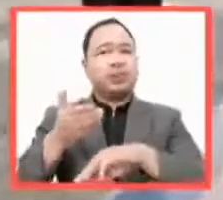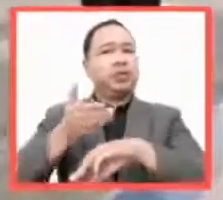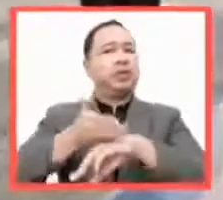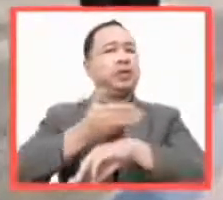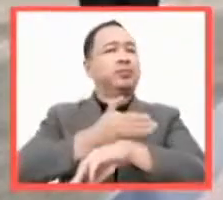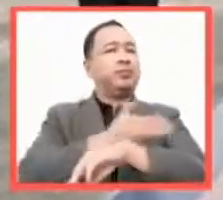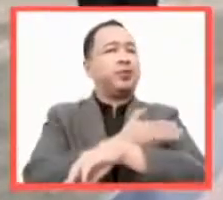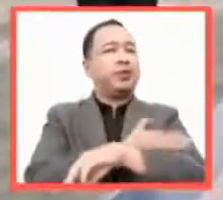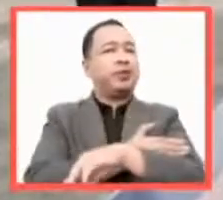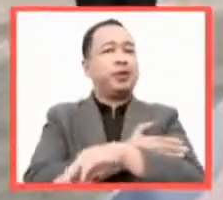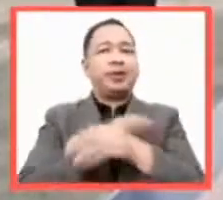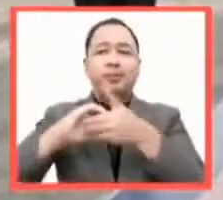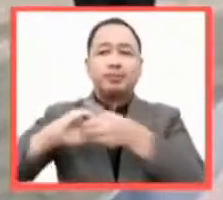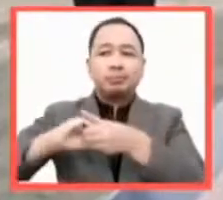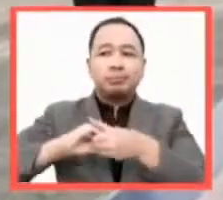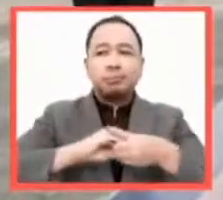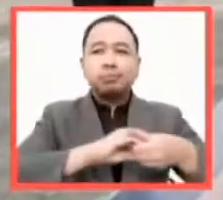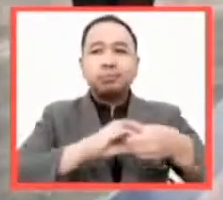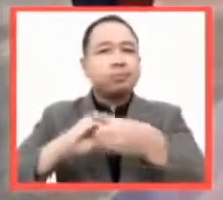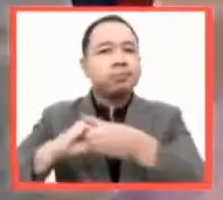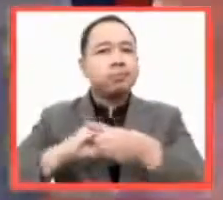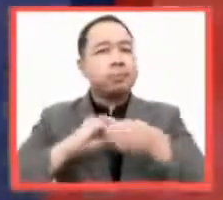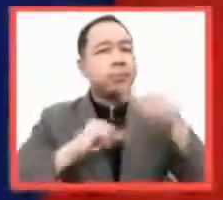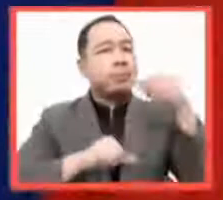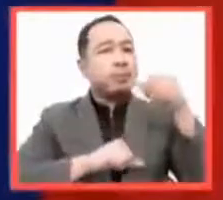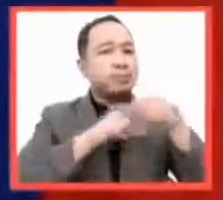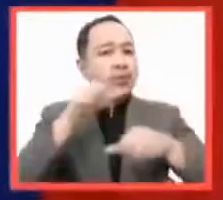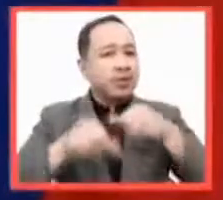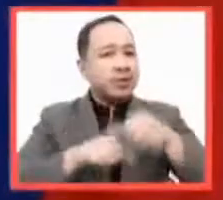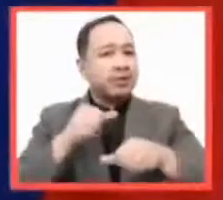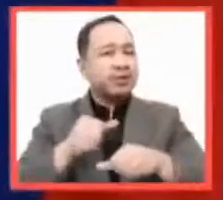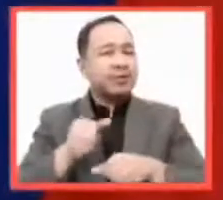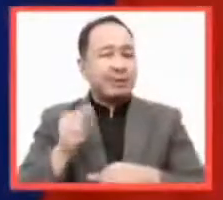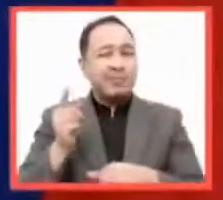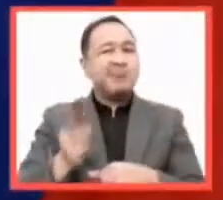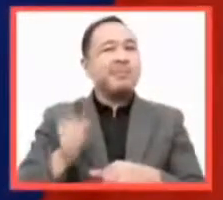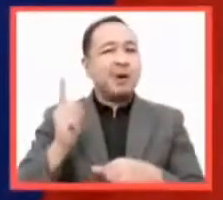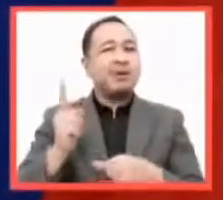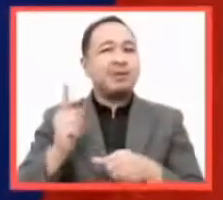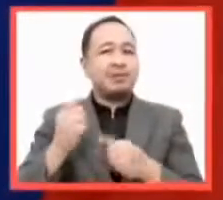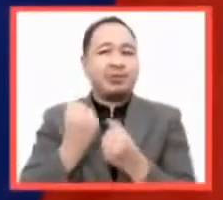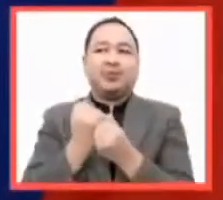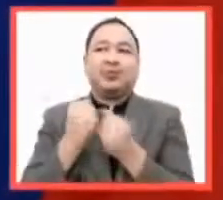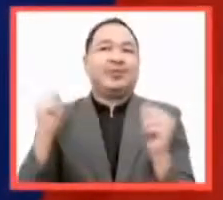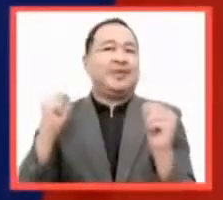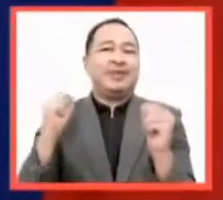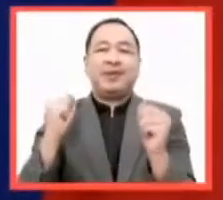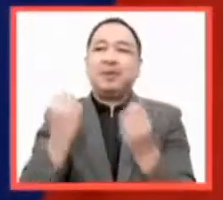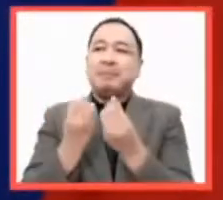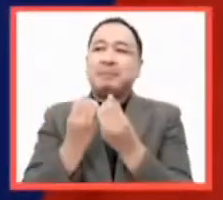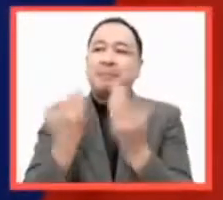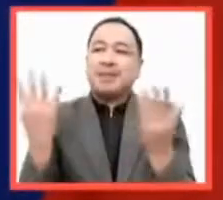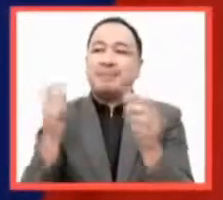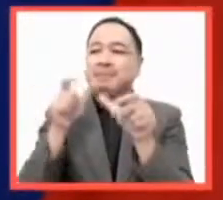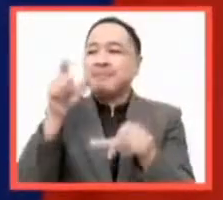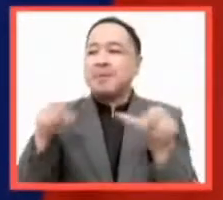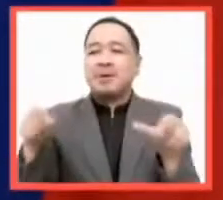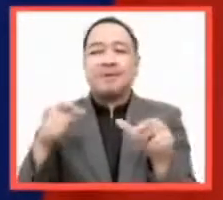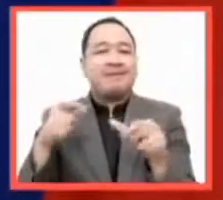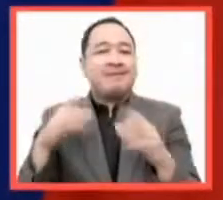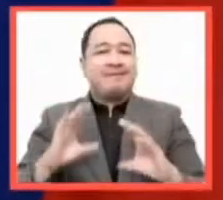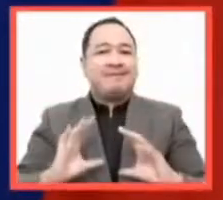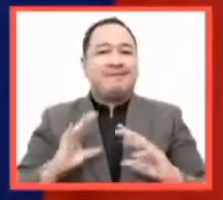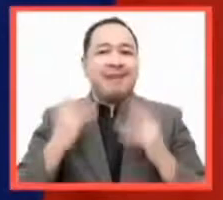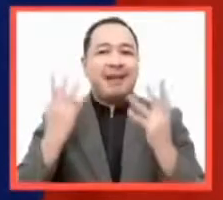strengthened other cooperation mechanisms. We need this to save more lives, break the cycle of